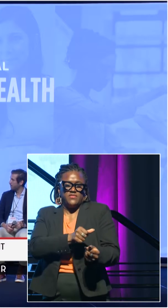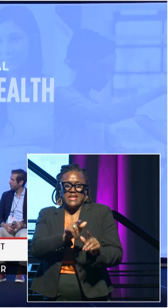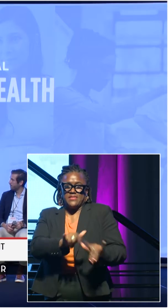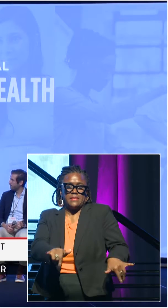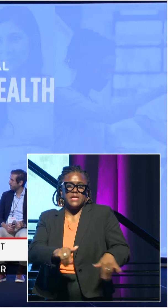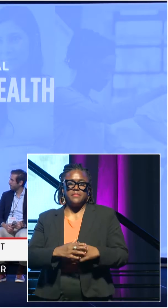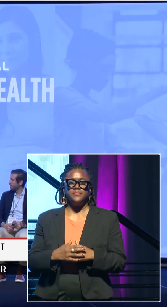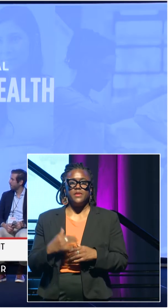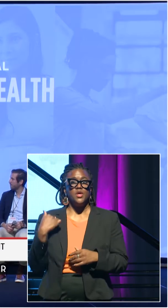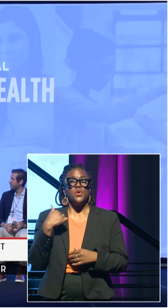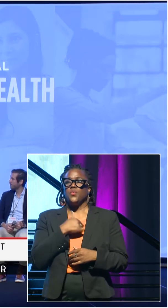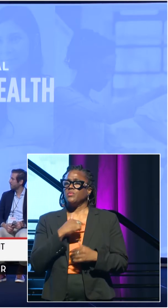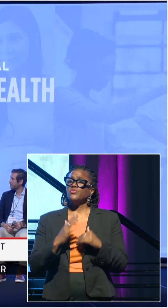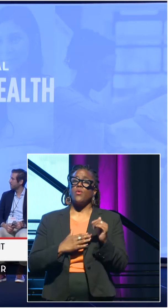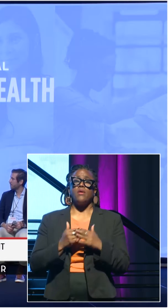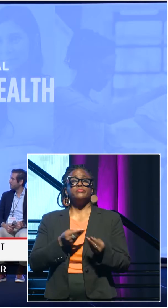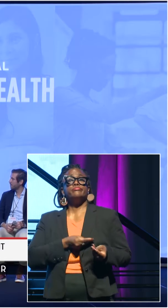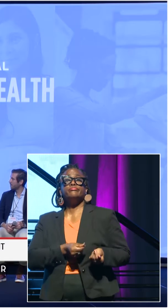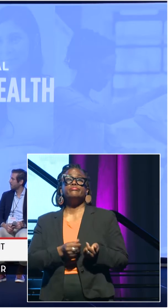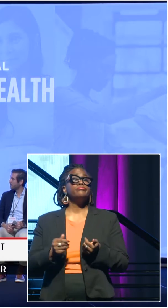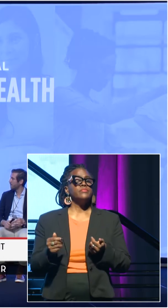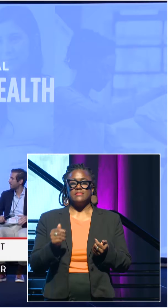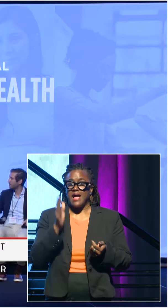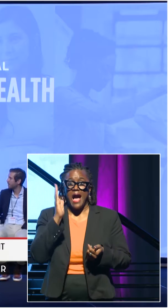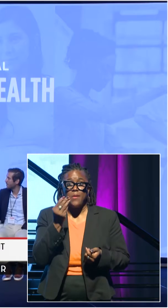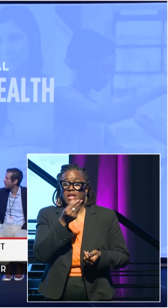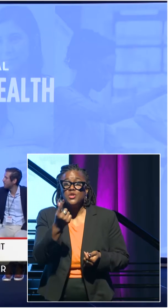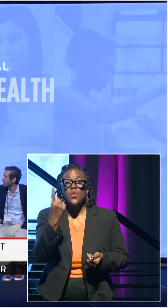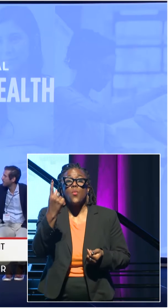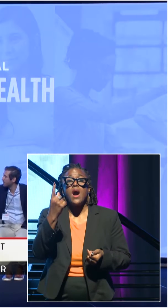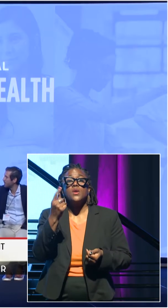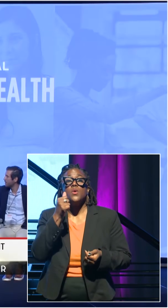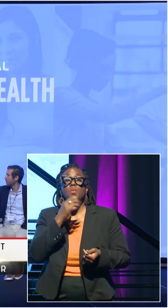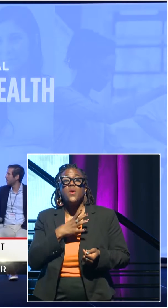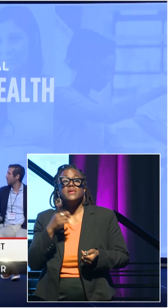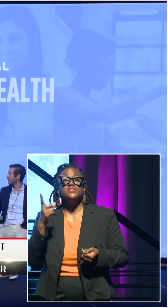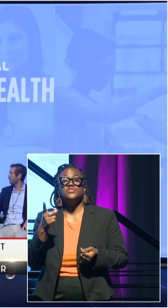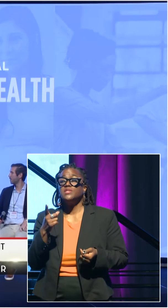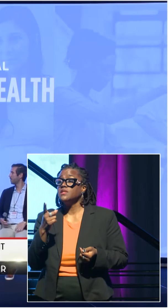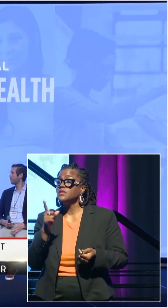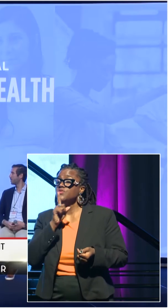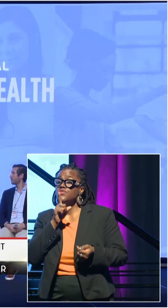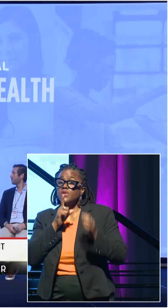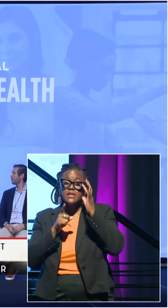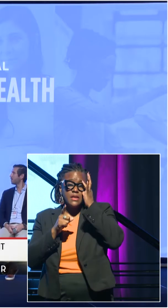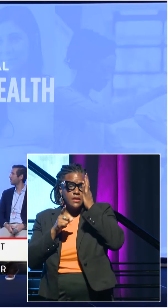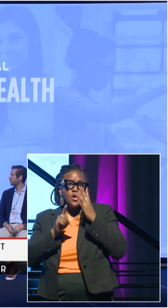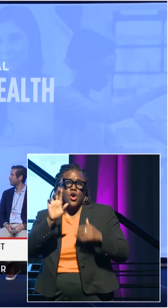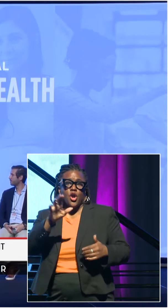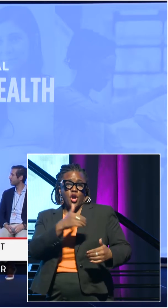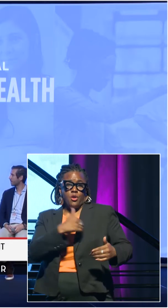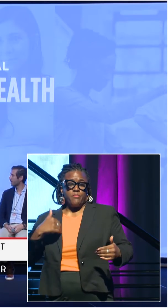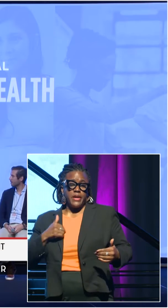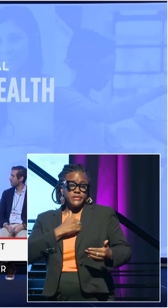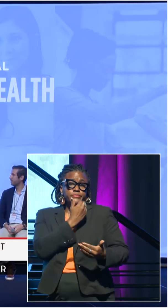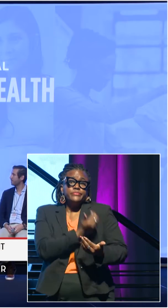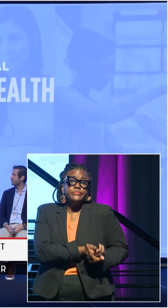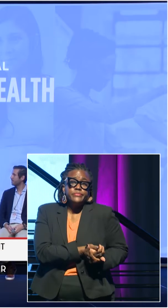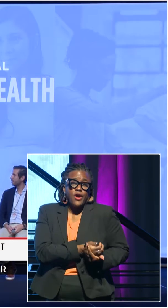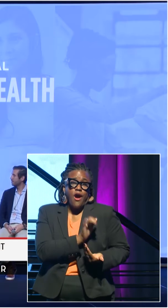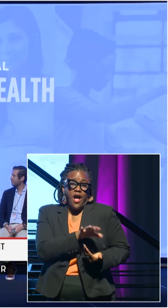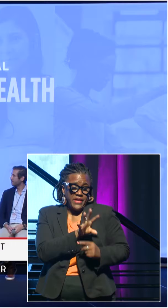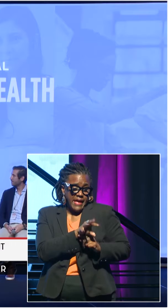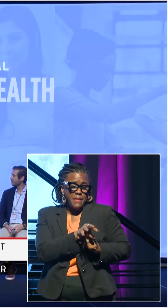time. We were so comfortable, and I'll even share this. Like at one point, one lady had her breast just like laying in the camera because we were that